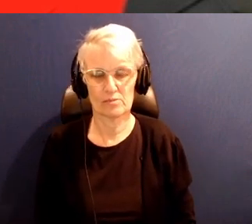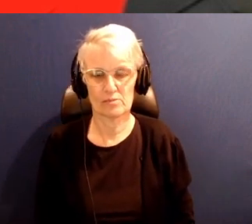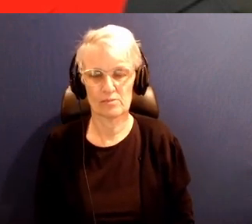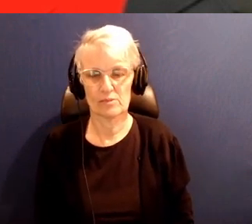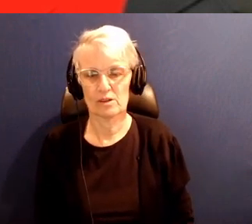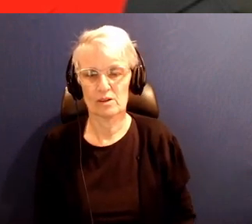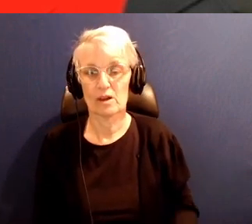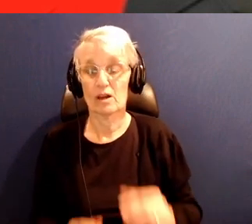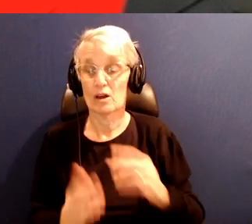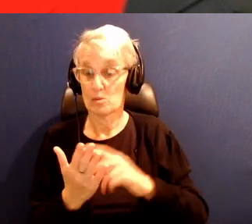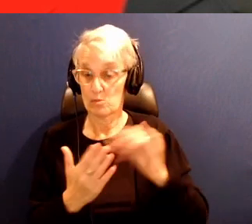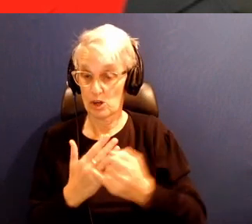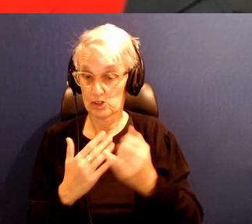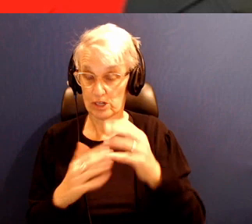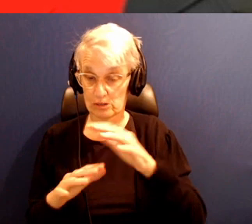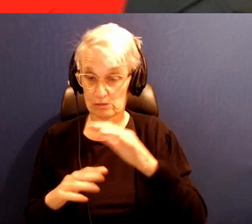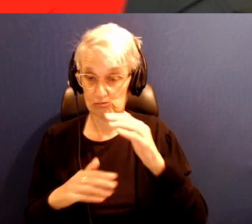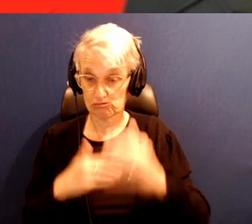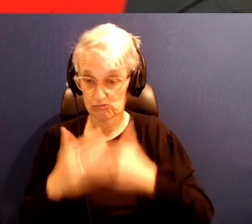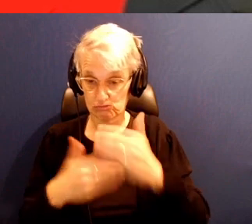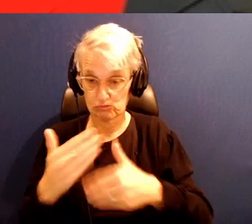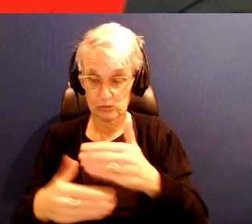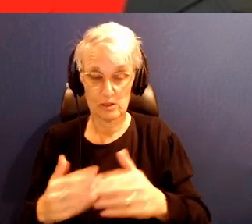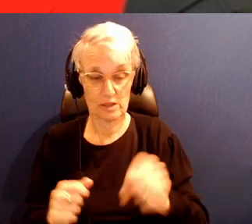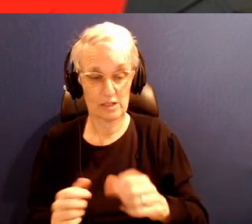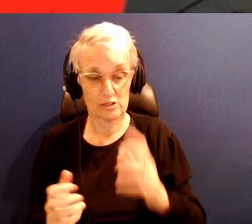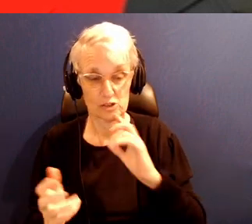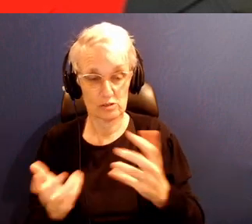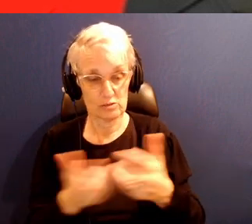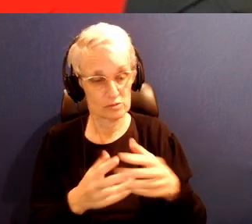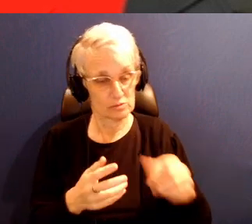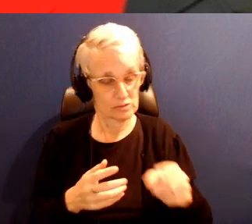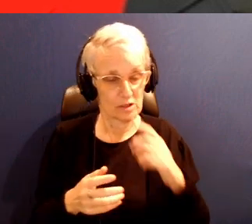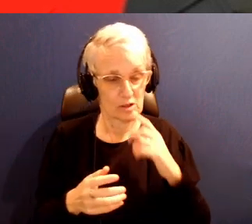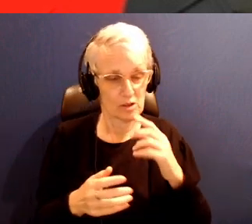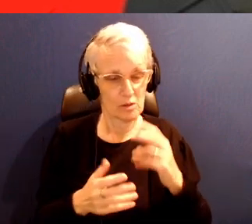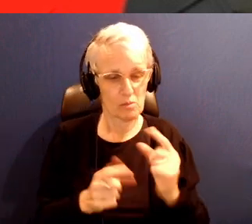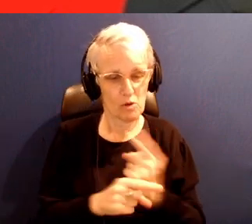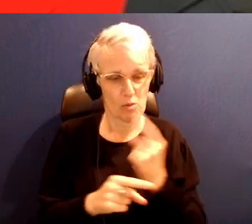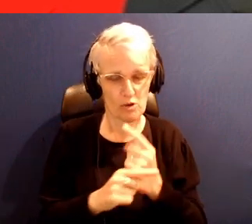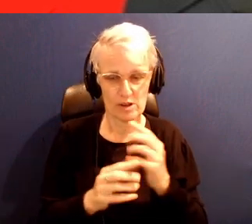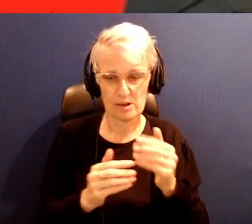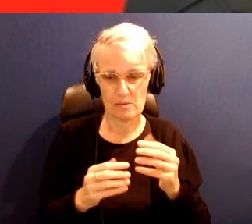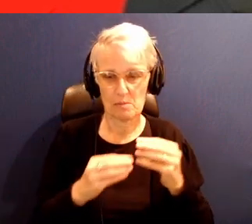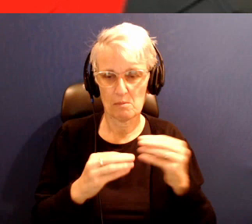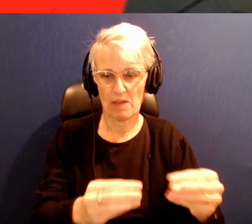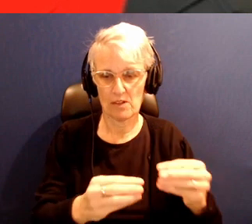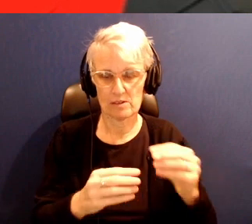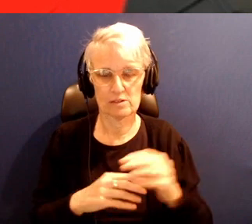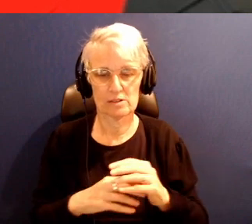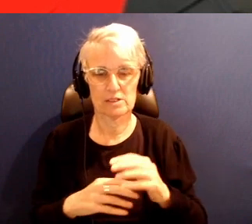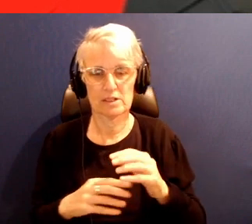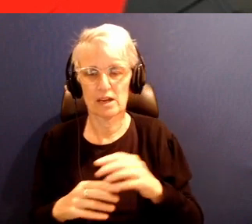within which the project is working should inform the appropriateness of methodologies. It is vital